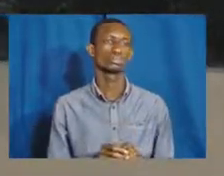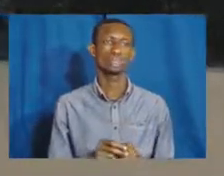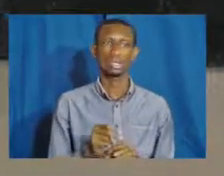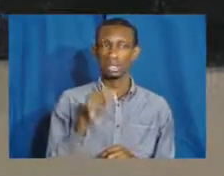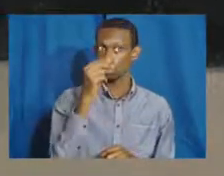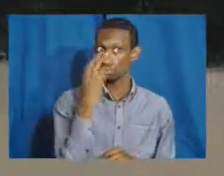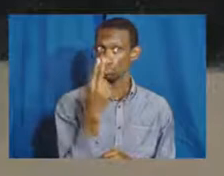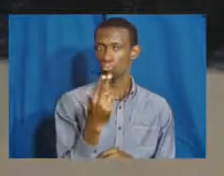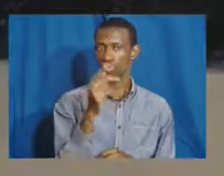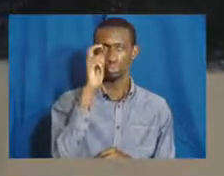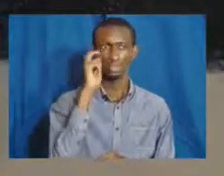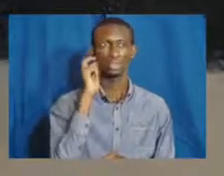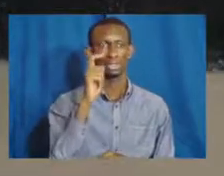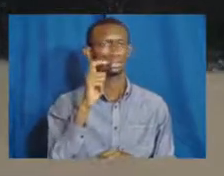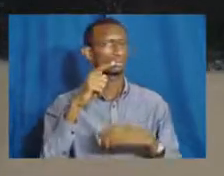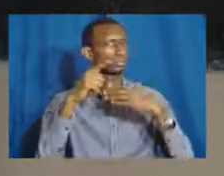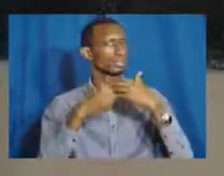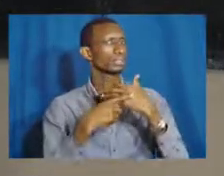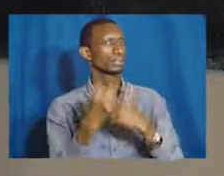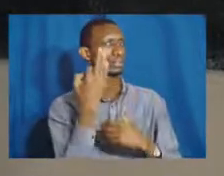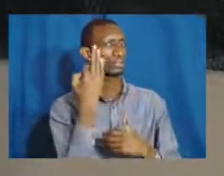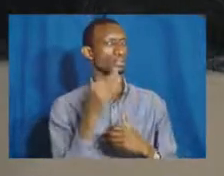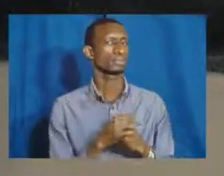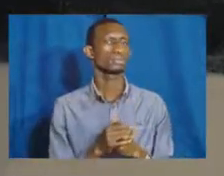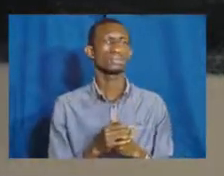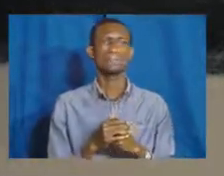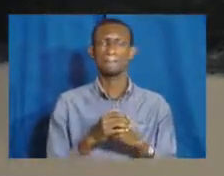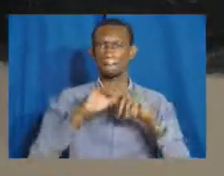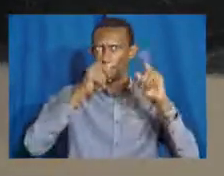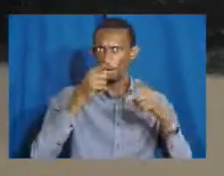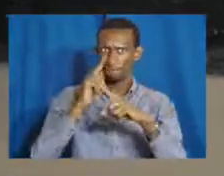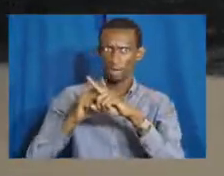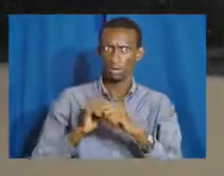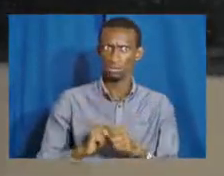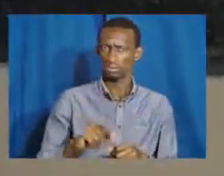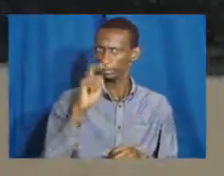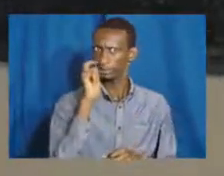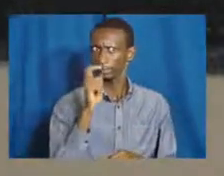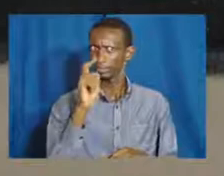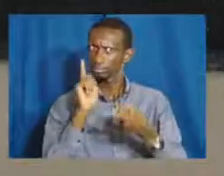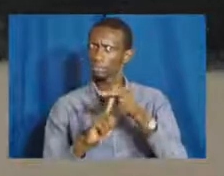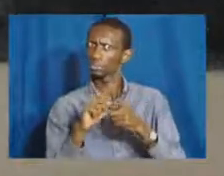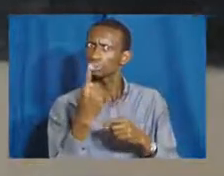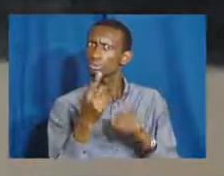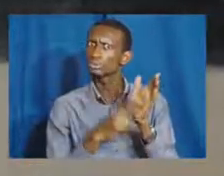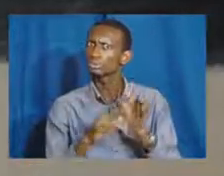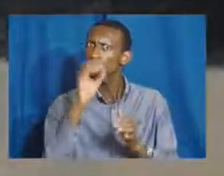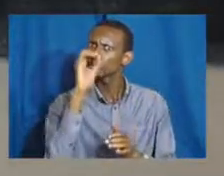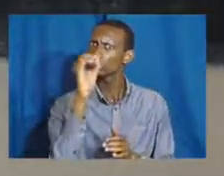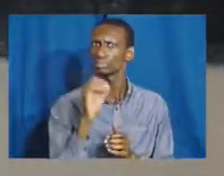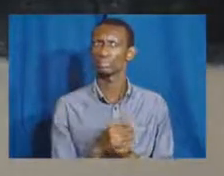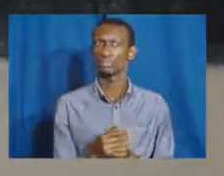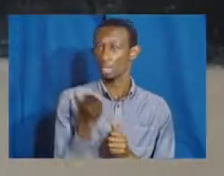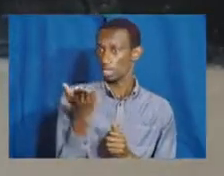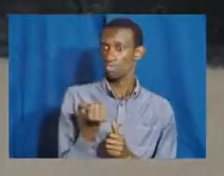2x minus 3 times x plus 1 equals 0. We have